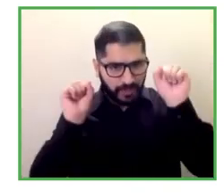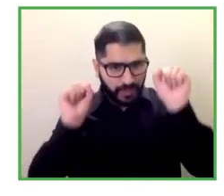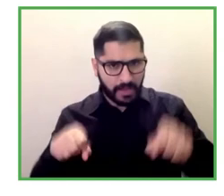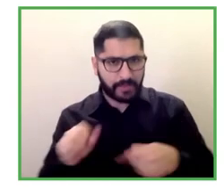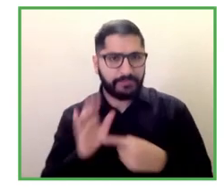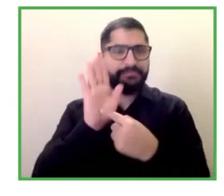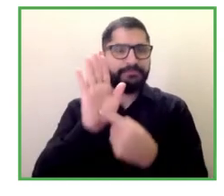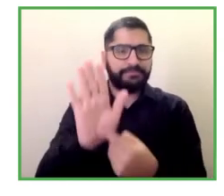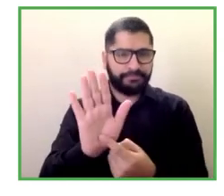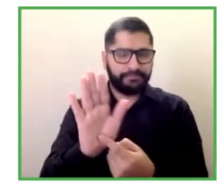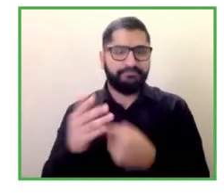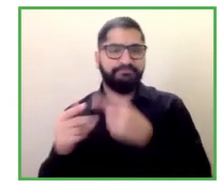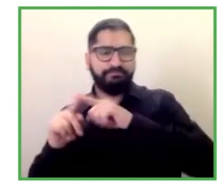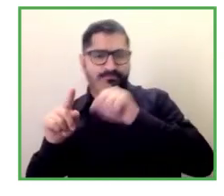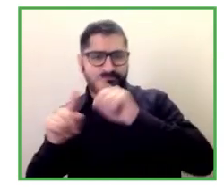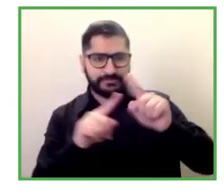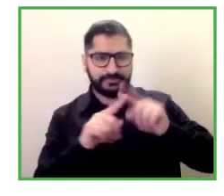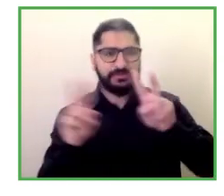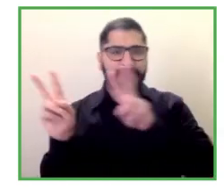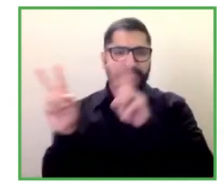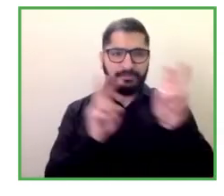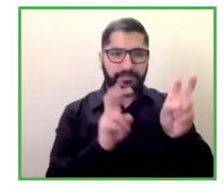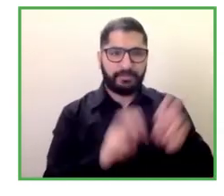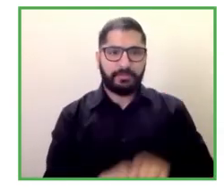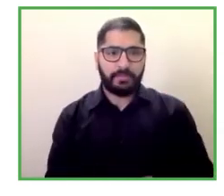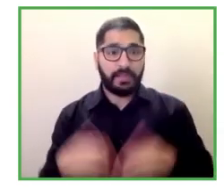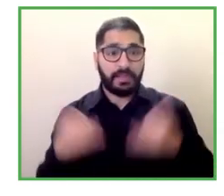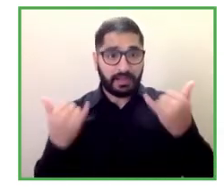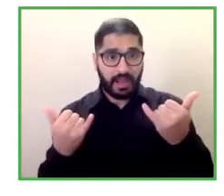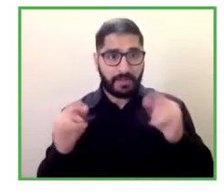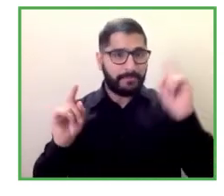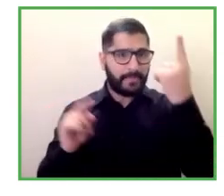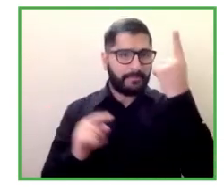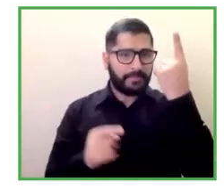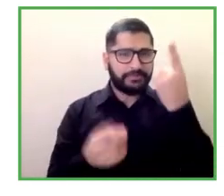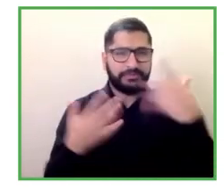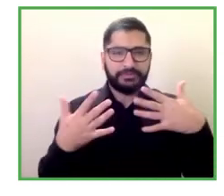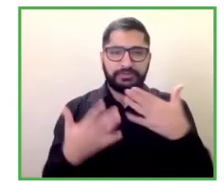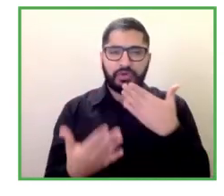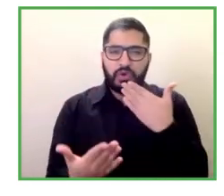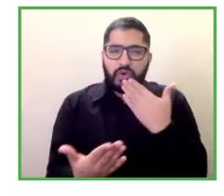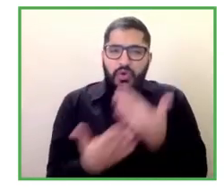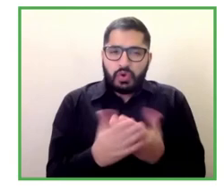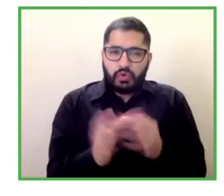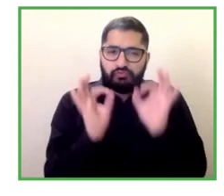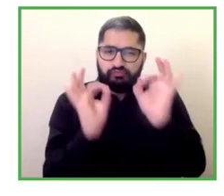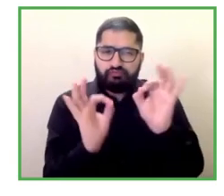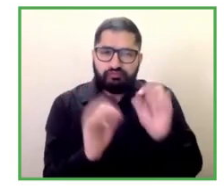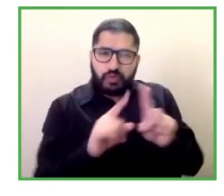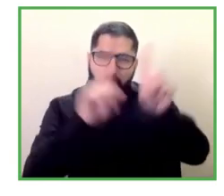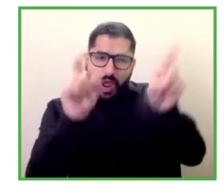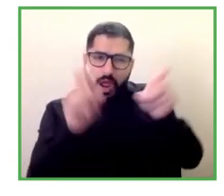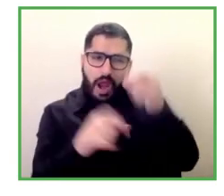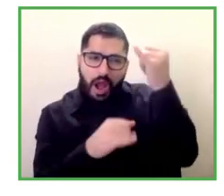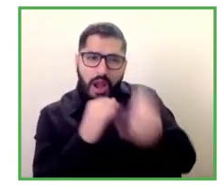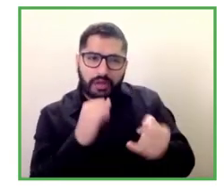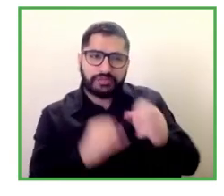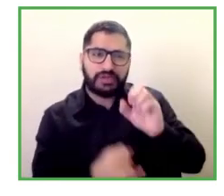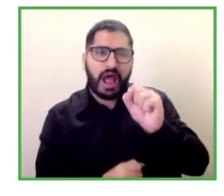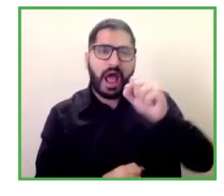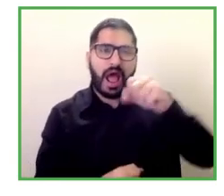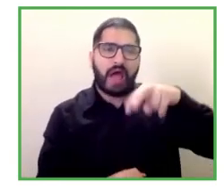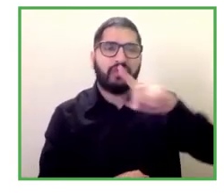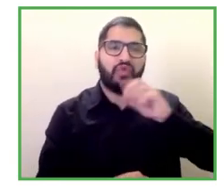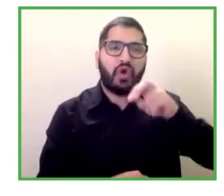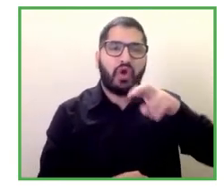during their own interventions. In the first place, I would like to ask Antonio, Antonio that has presented this experience